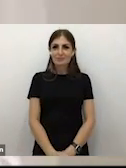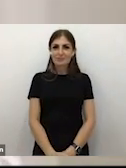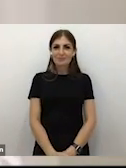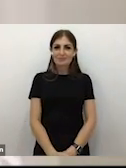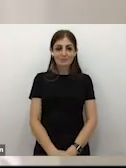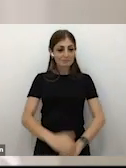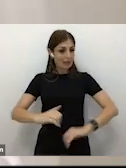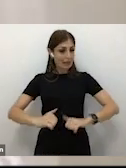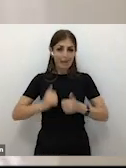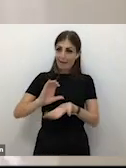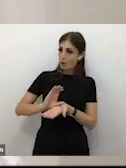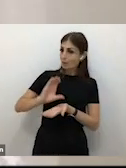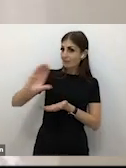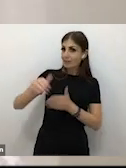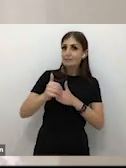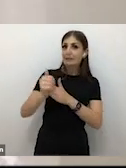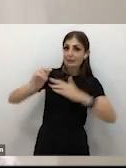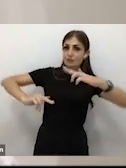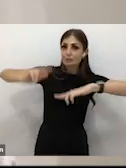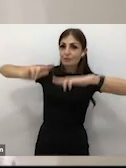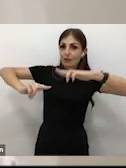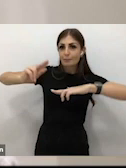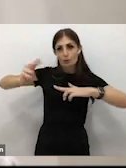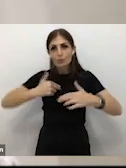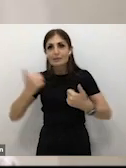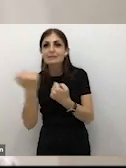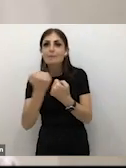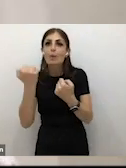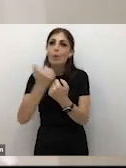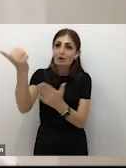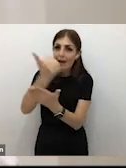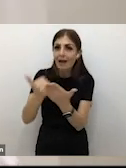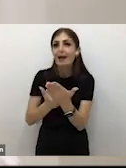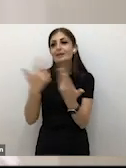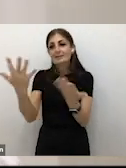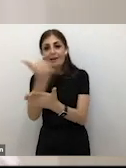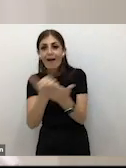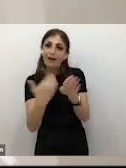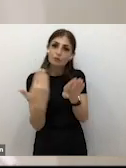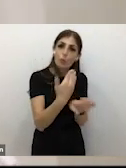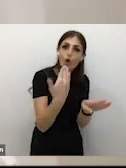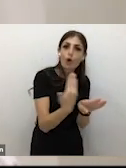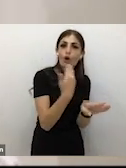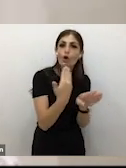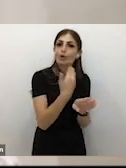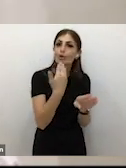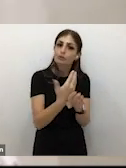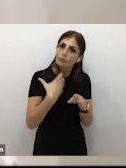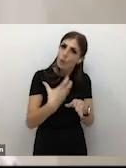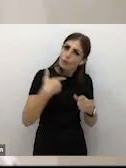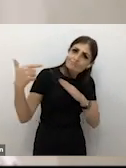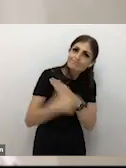Through our investment in leadership development, we support artists and arts workers to deepen their